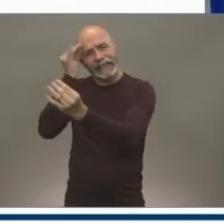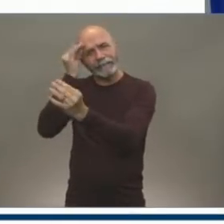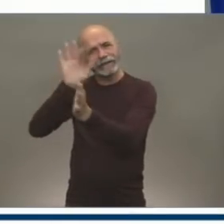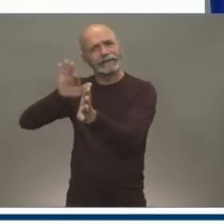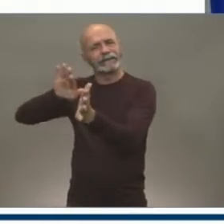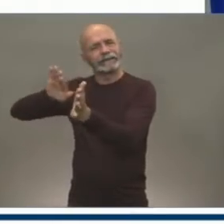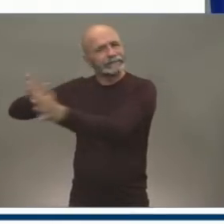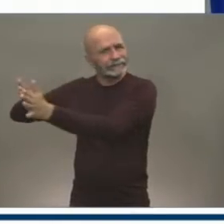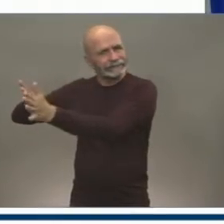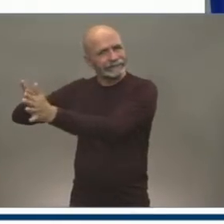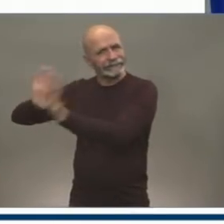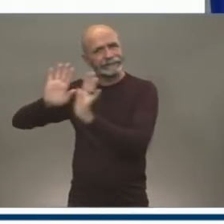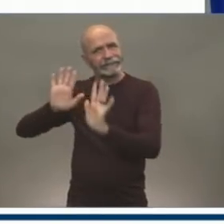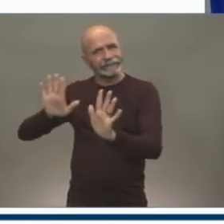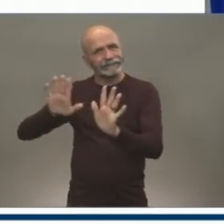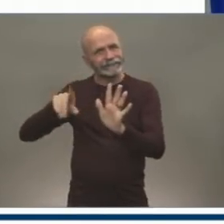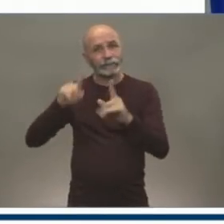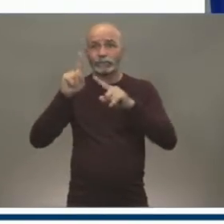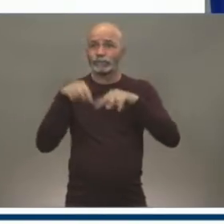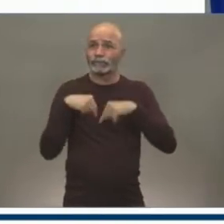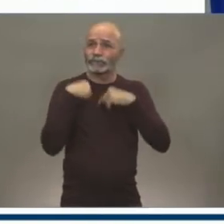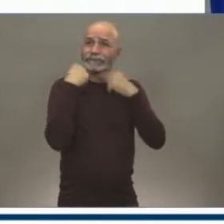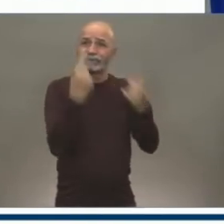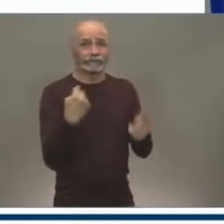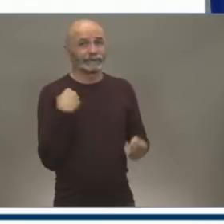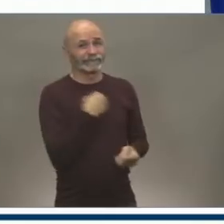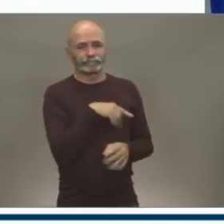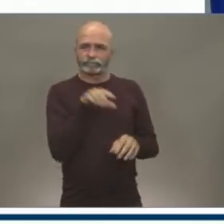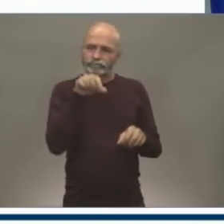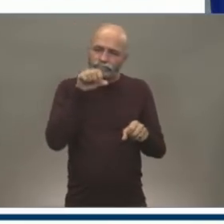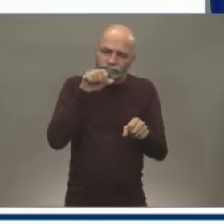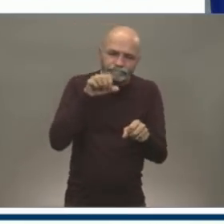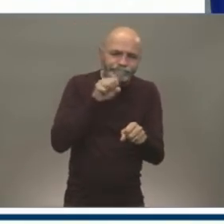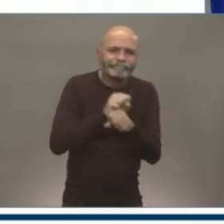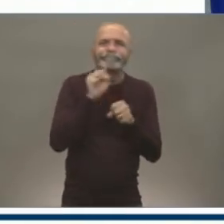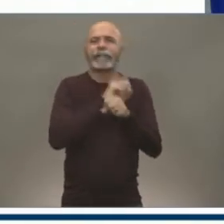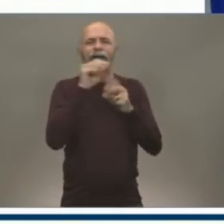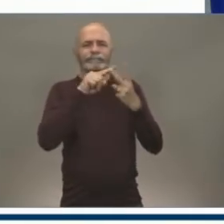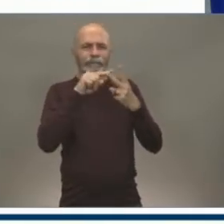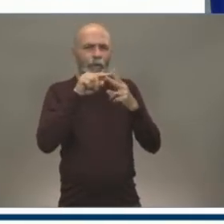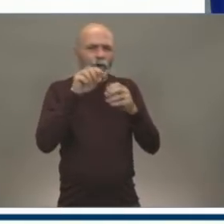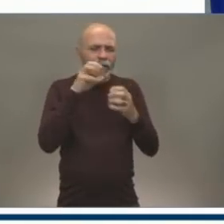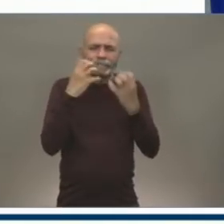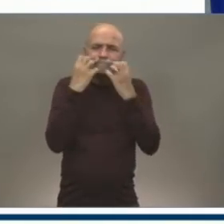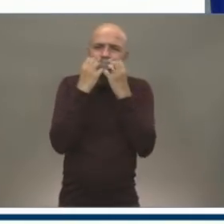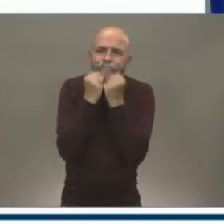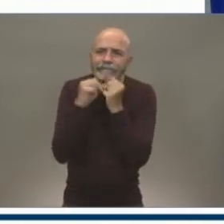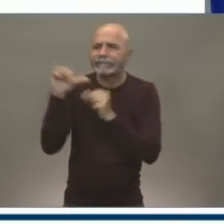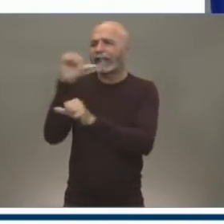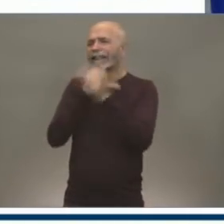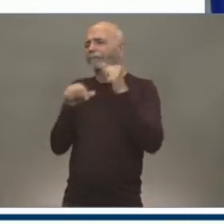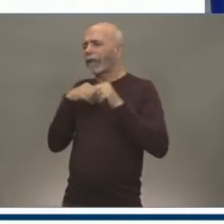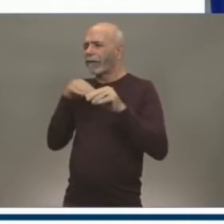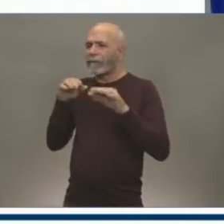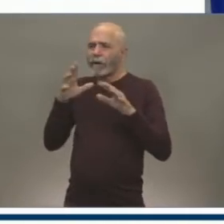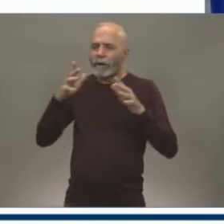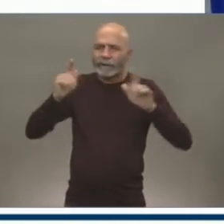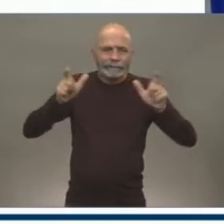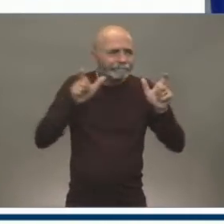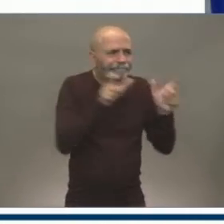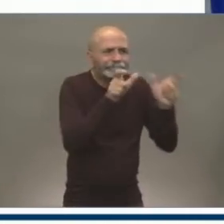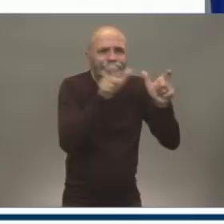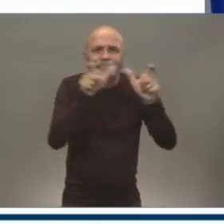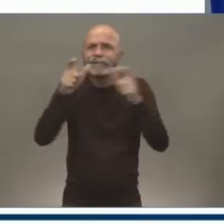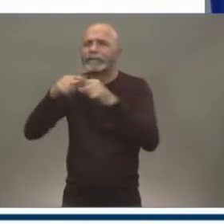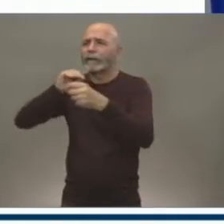We've done a great job of looking after each other. We've done a great job of keeping this virus as best we can at bay.